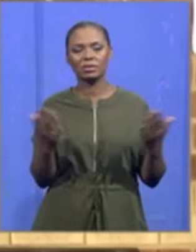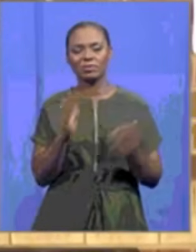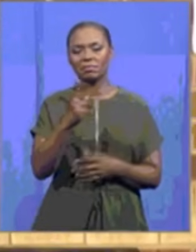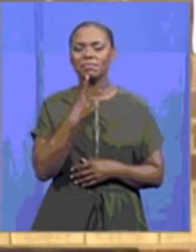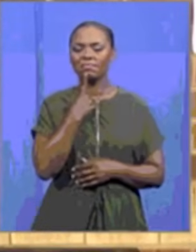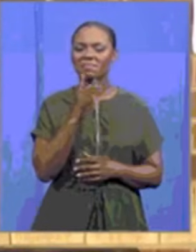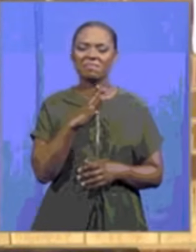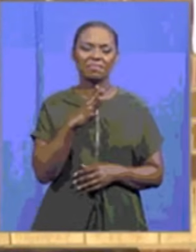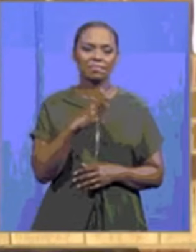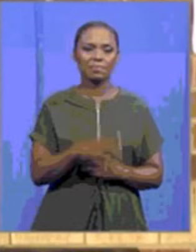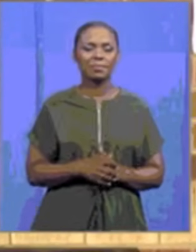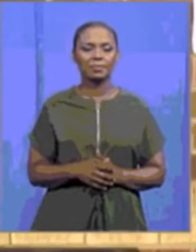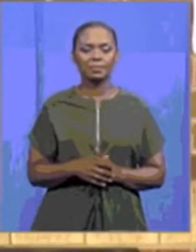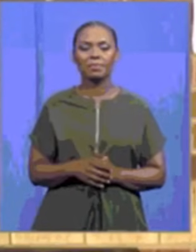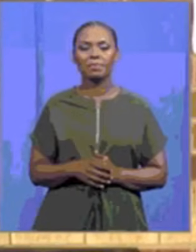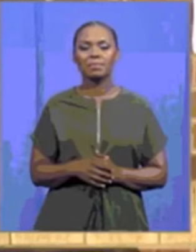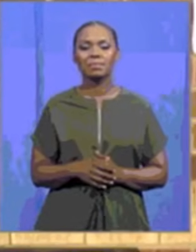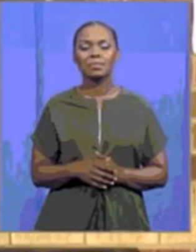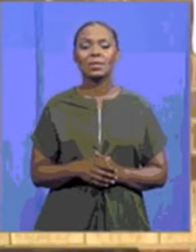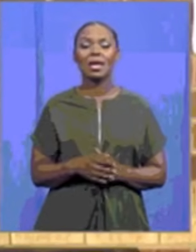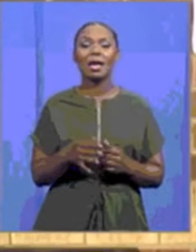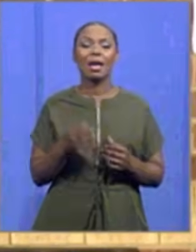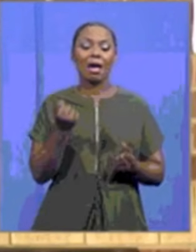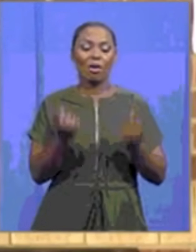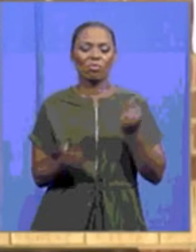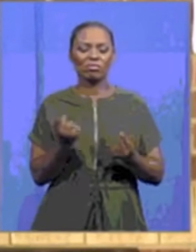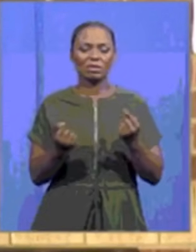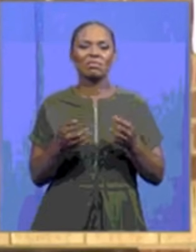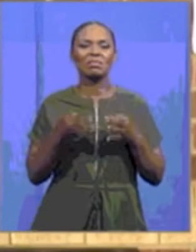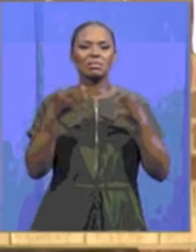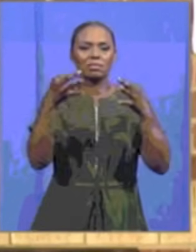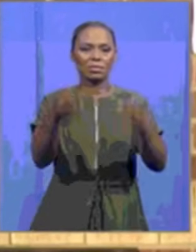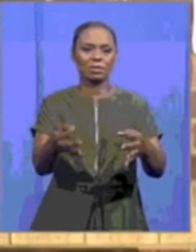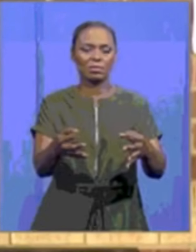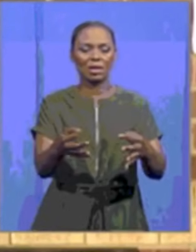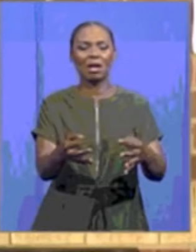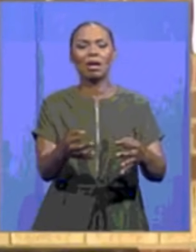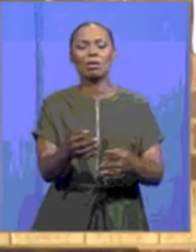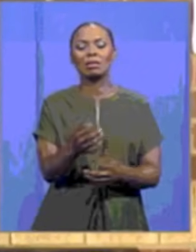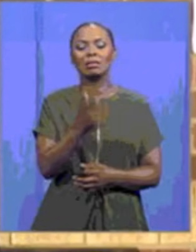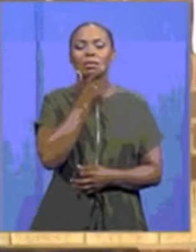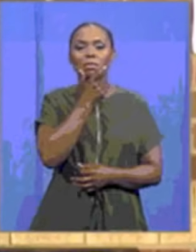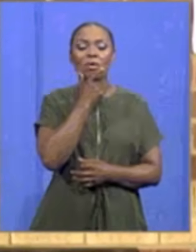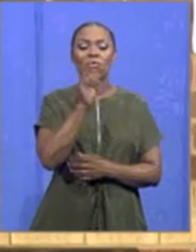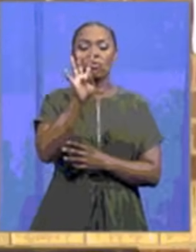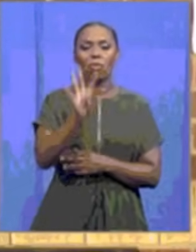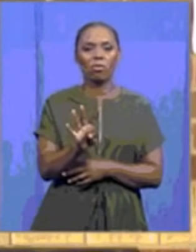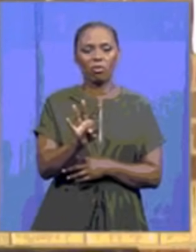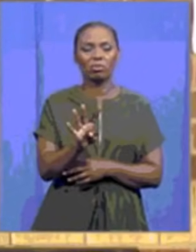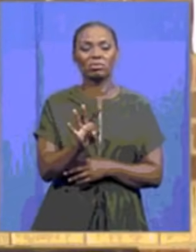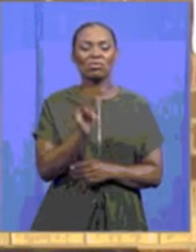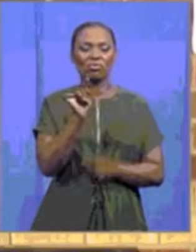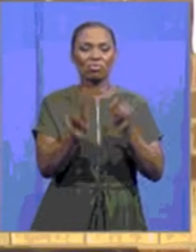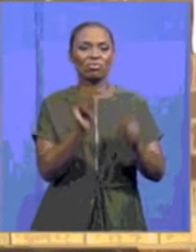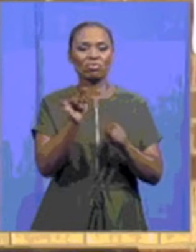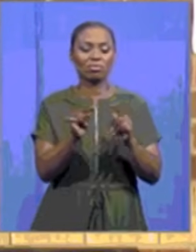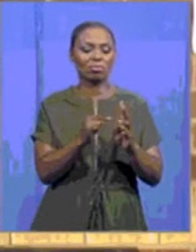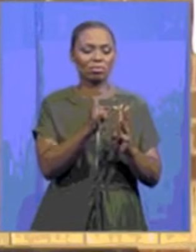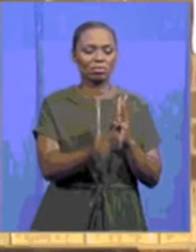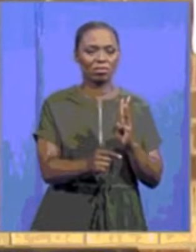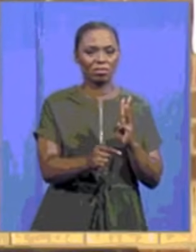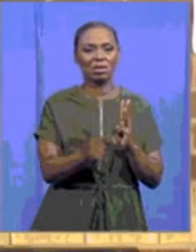5,000. Teng ba kgutliseditse morao fitlhella di 4 tsa December mo e leng hore ba latofatswa ba tla kenya kopo ya